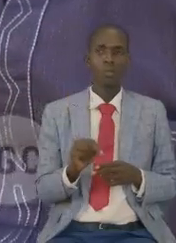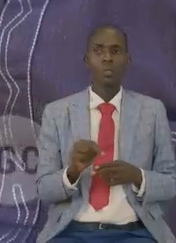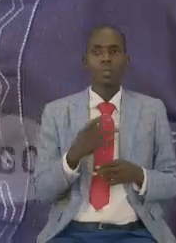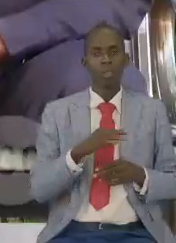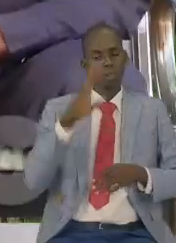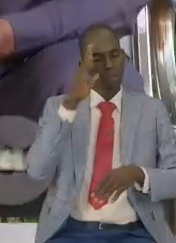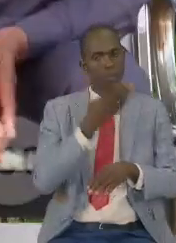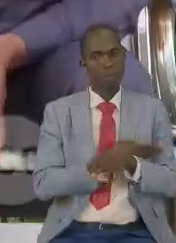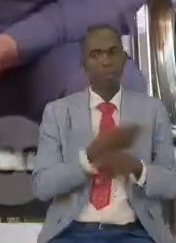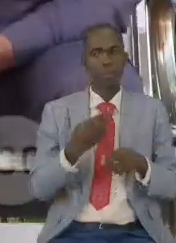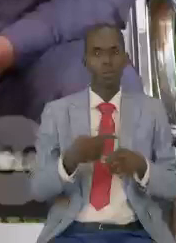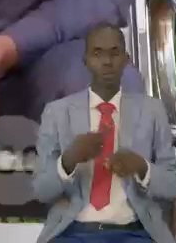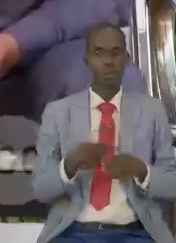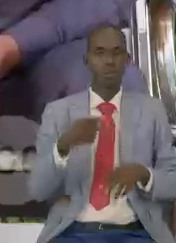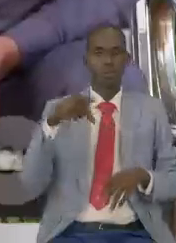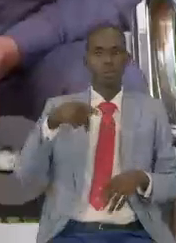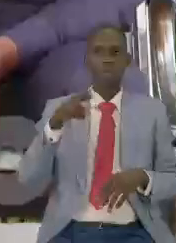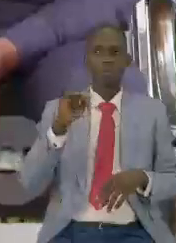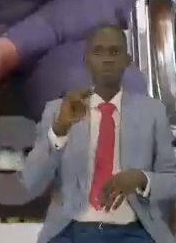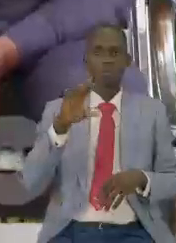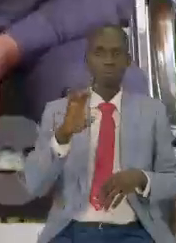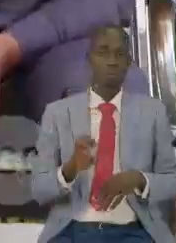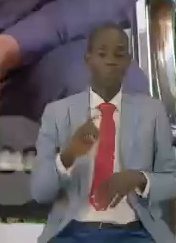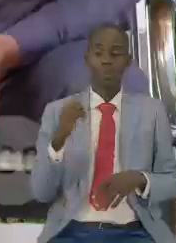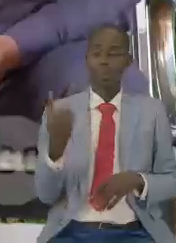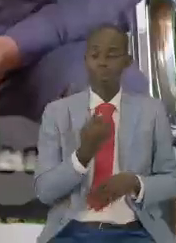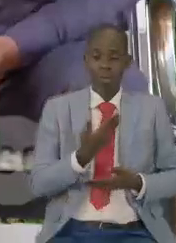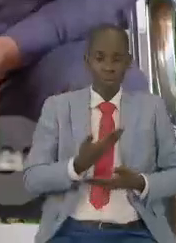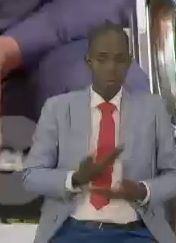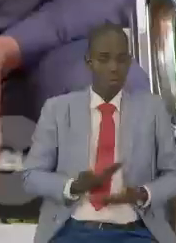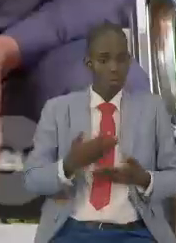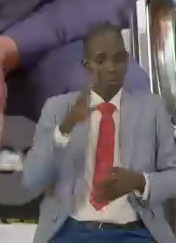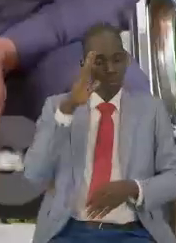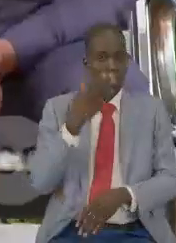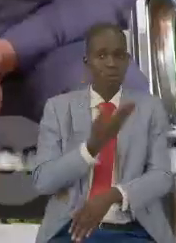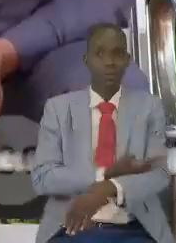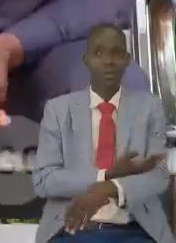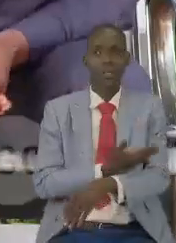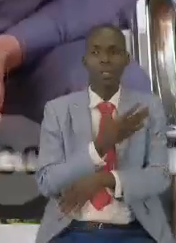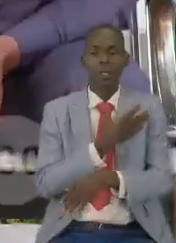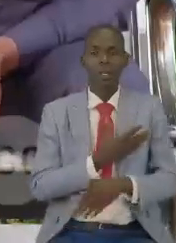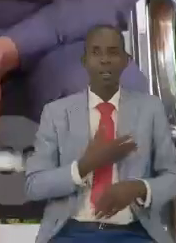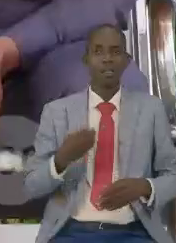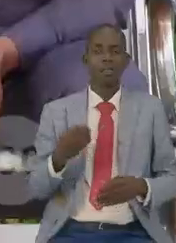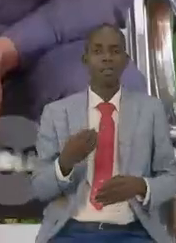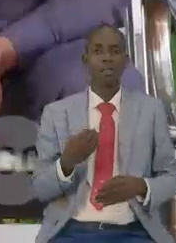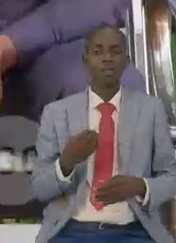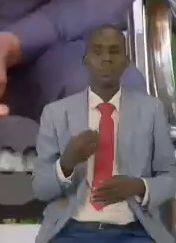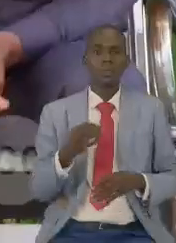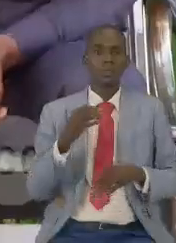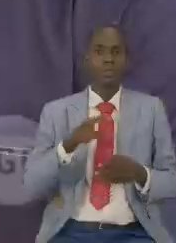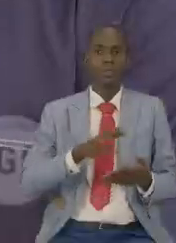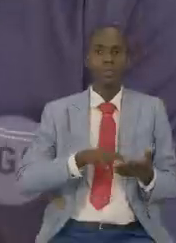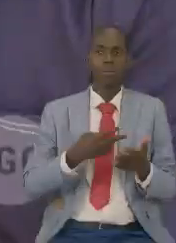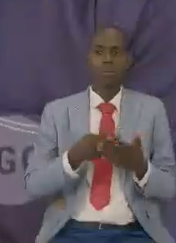family. And he fell down on 14th of August, 2022, inside the room.